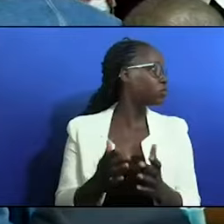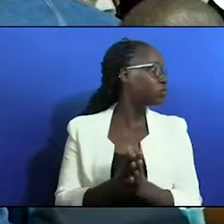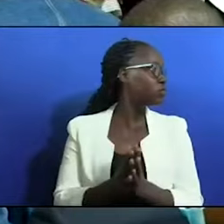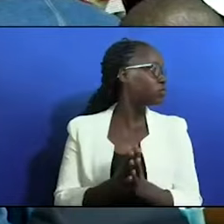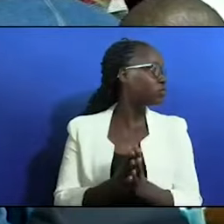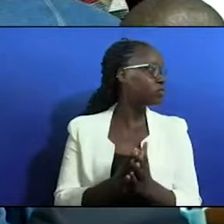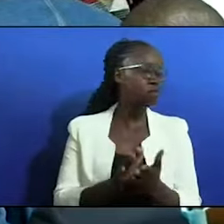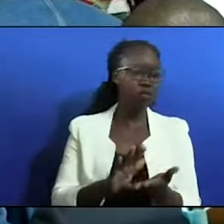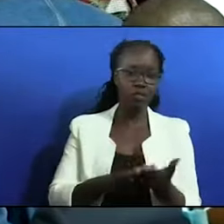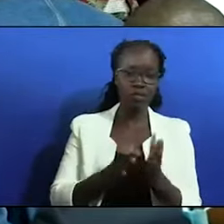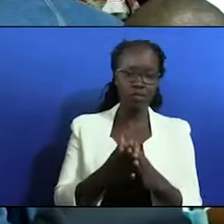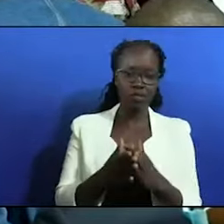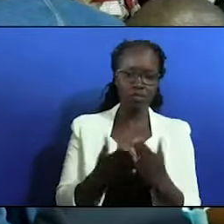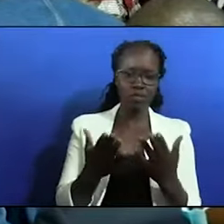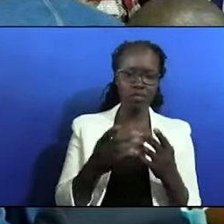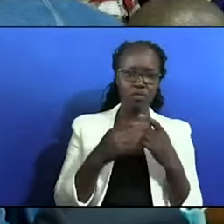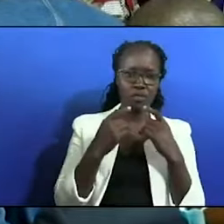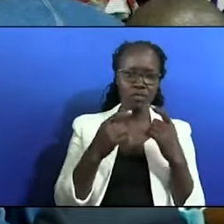if you want to be baptized,